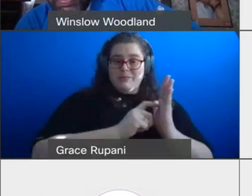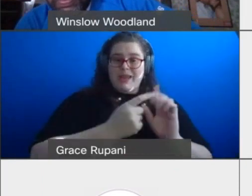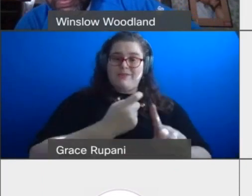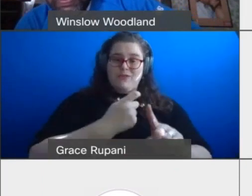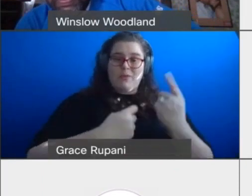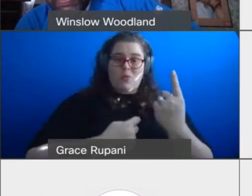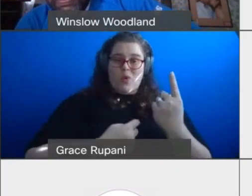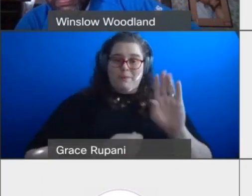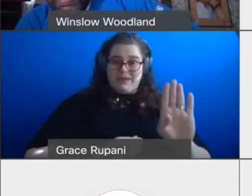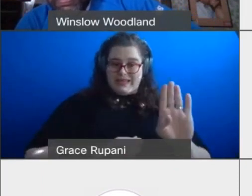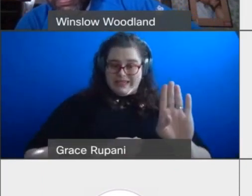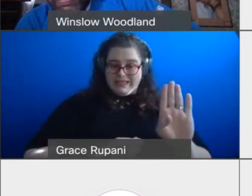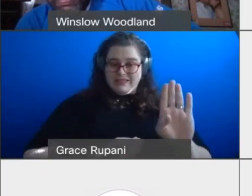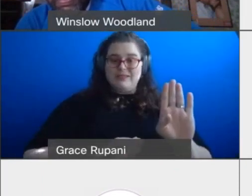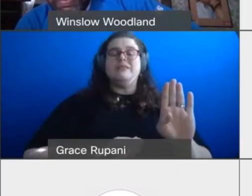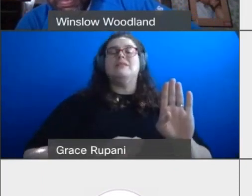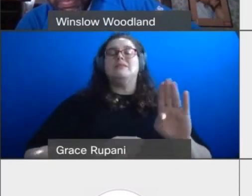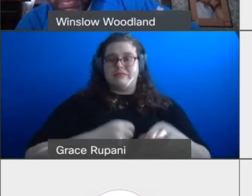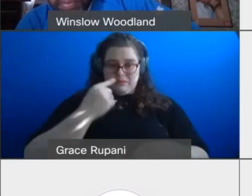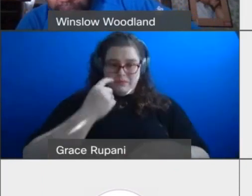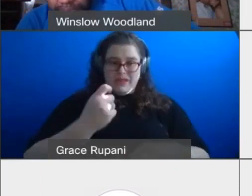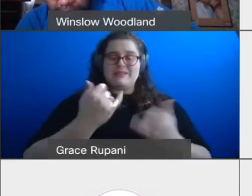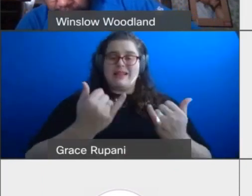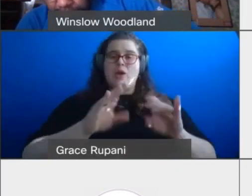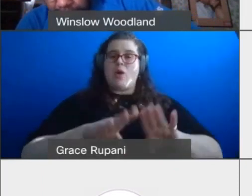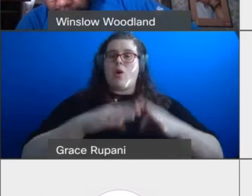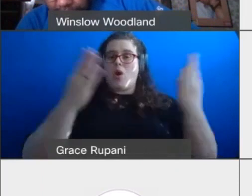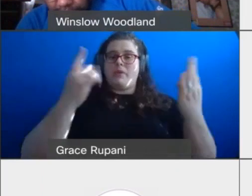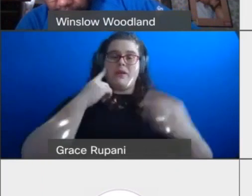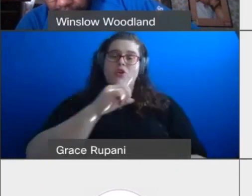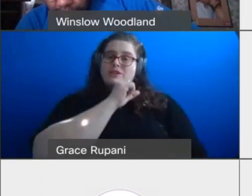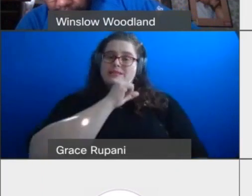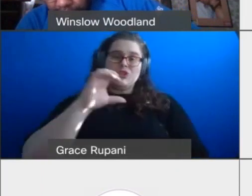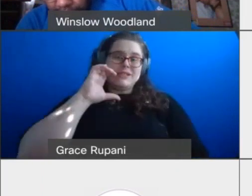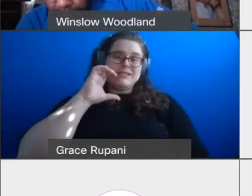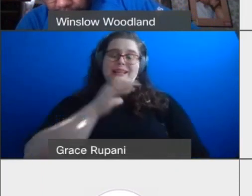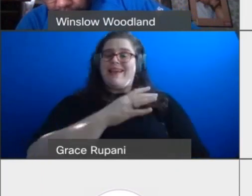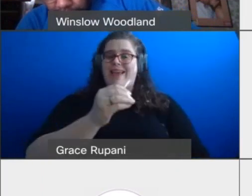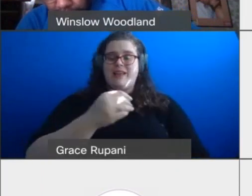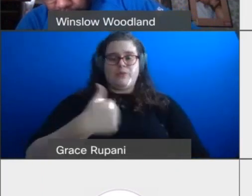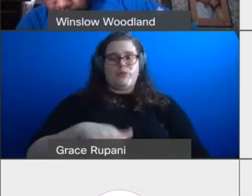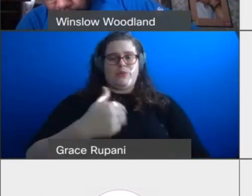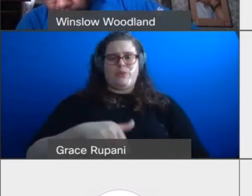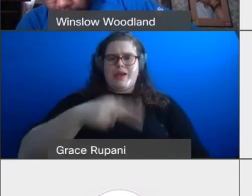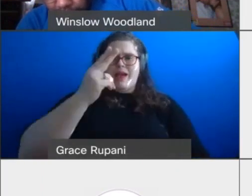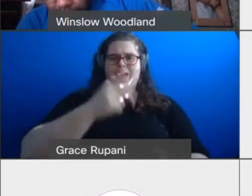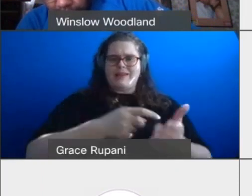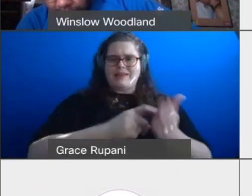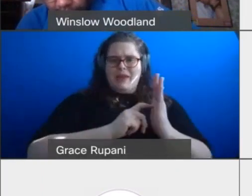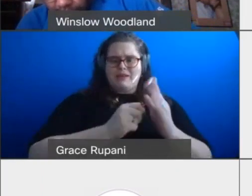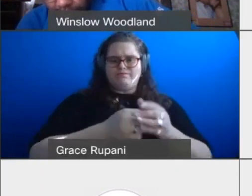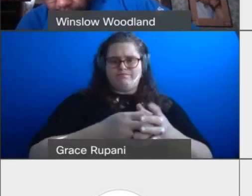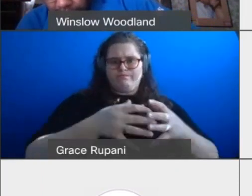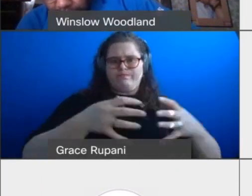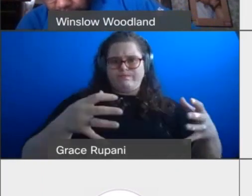1B, particularly since they've opened it up for seniors and the high demand for seniors in the district, and the limited supply